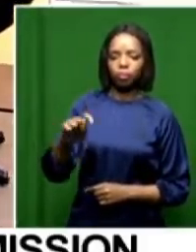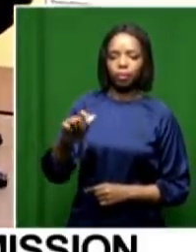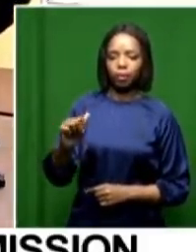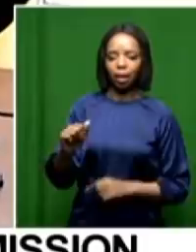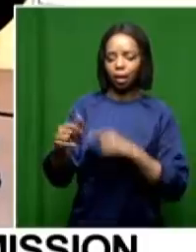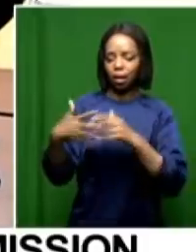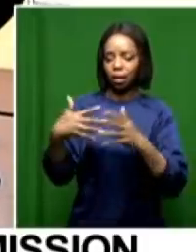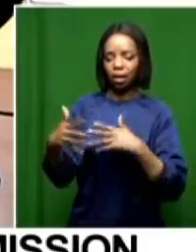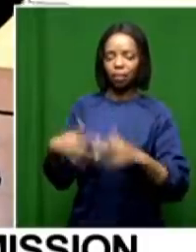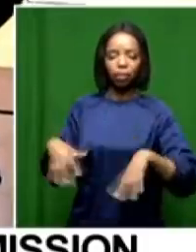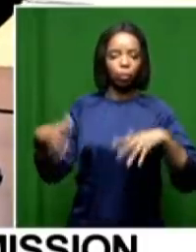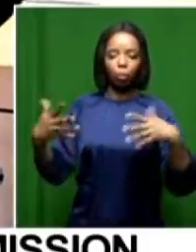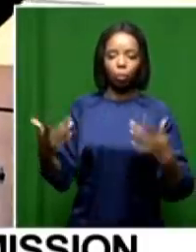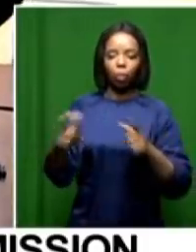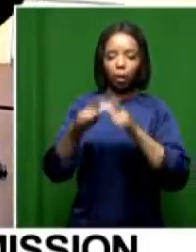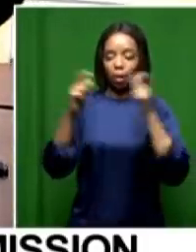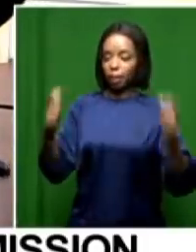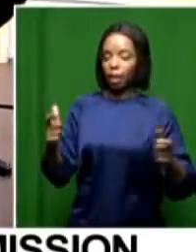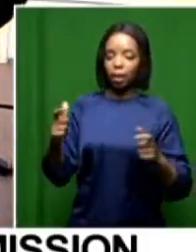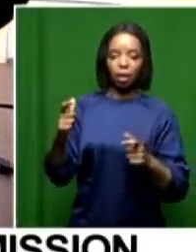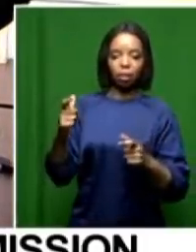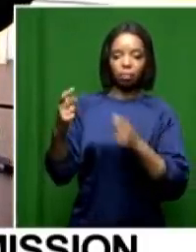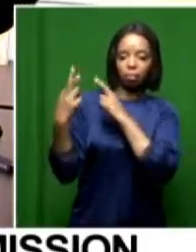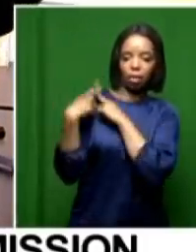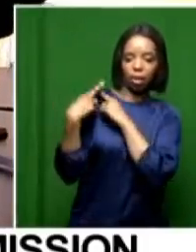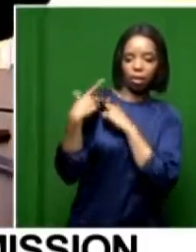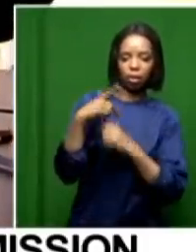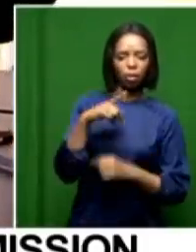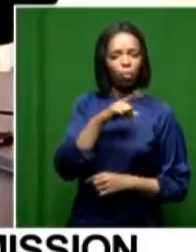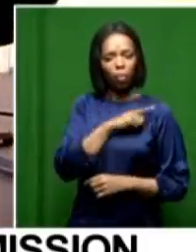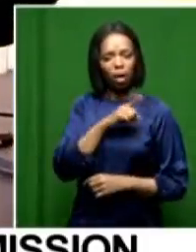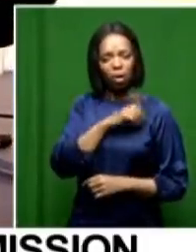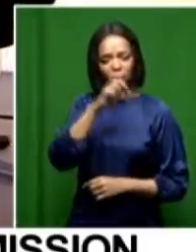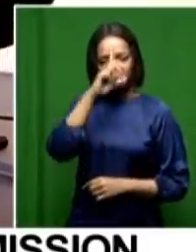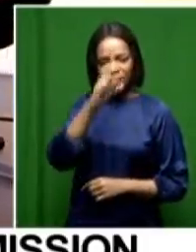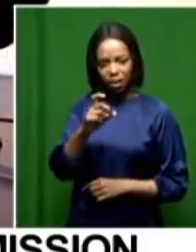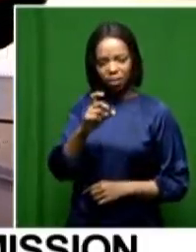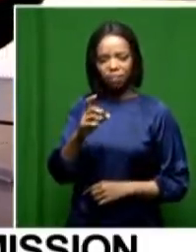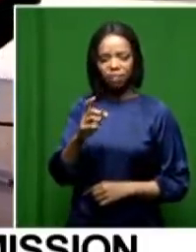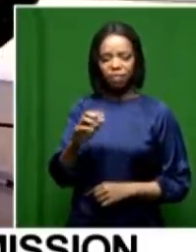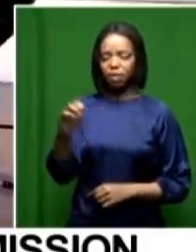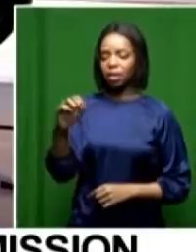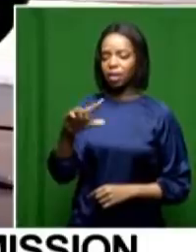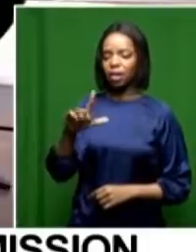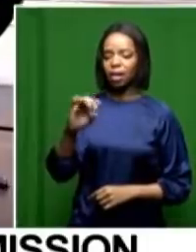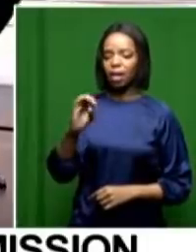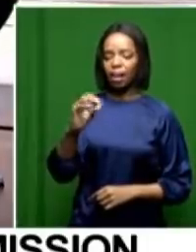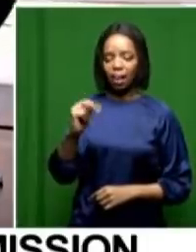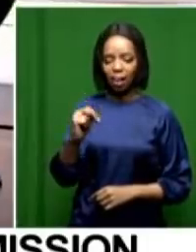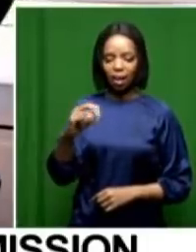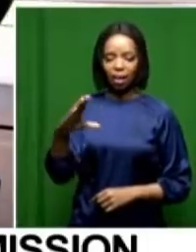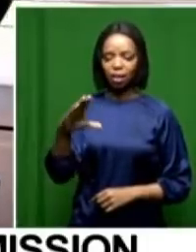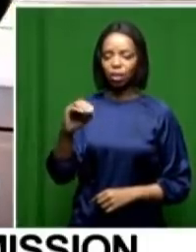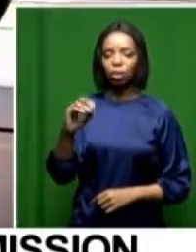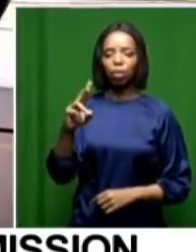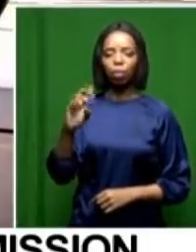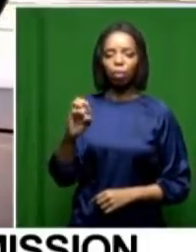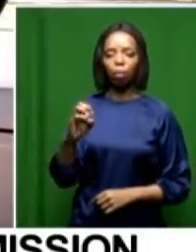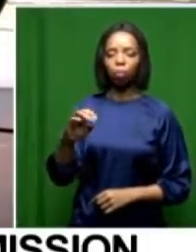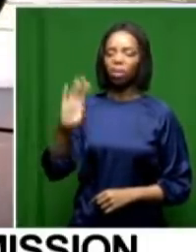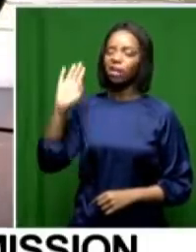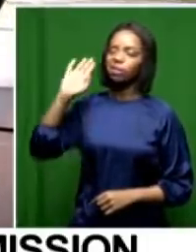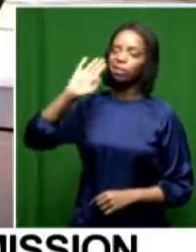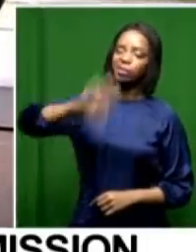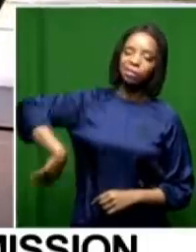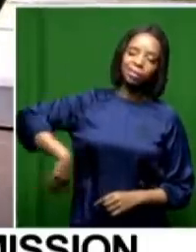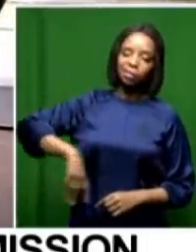a bigger mandate? I mean, why do you believe that Glencore was just pushed aside and sort of like, you know, all right, we'll worry about that another day